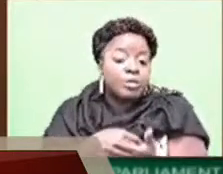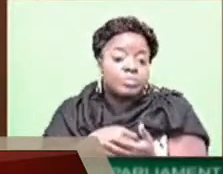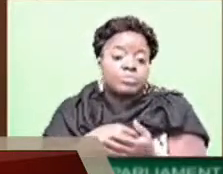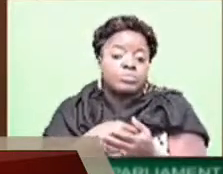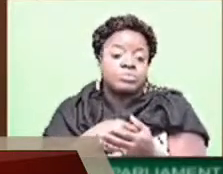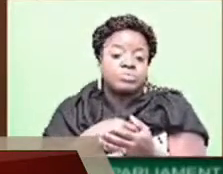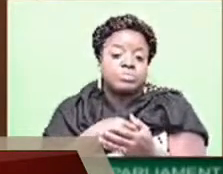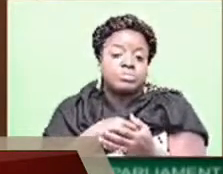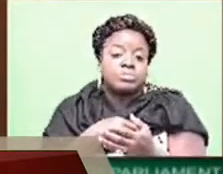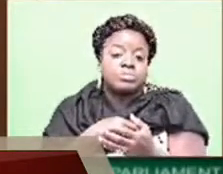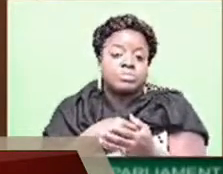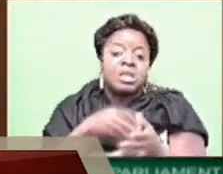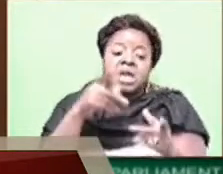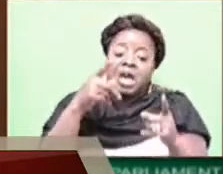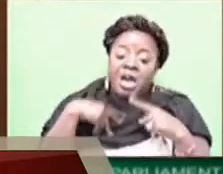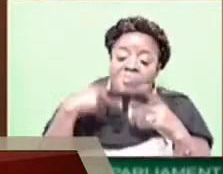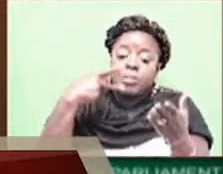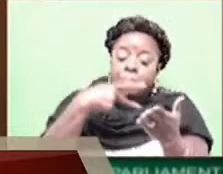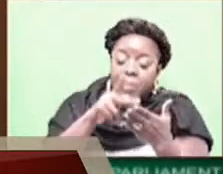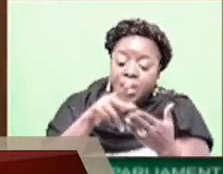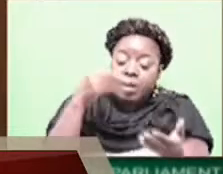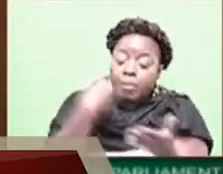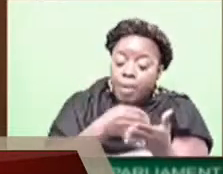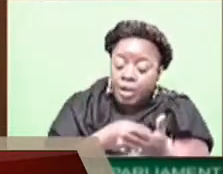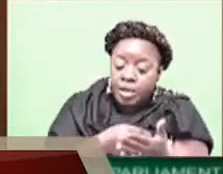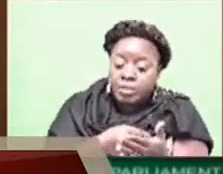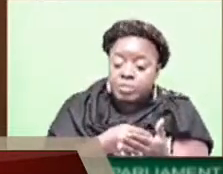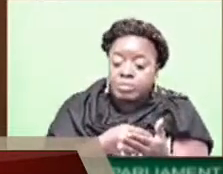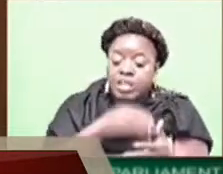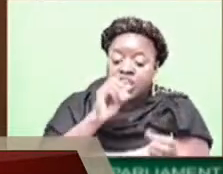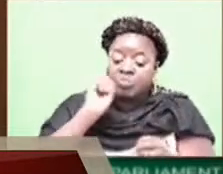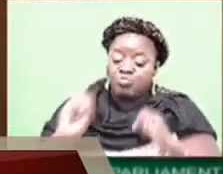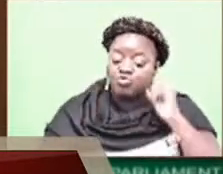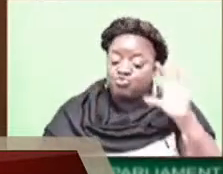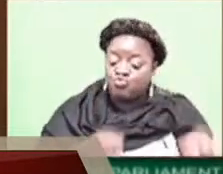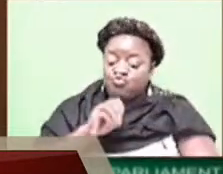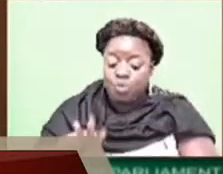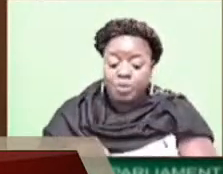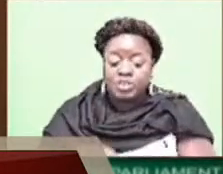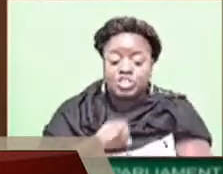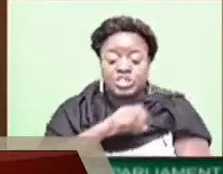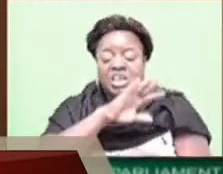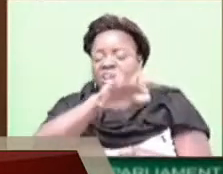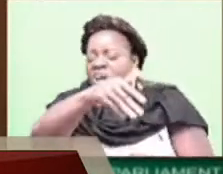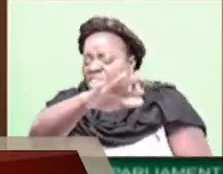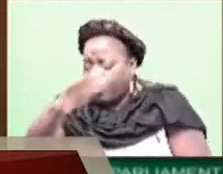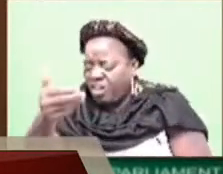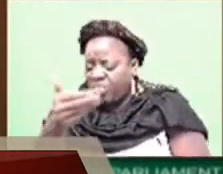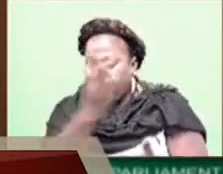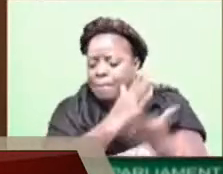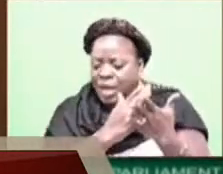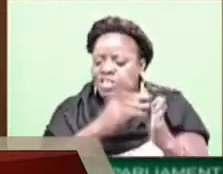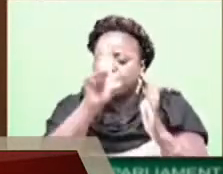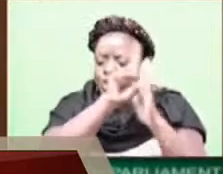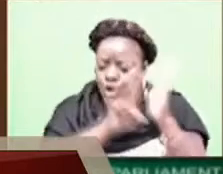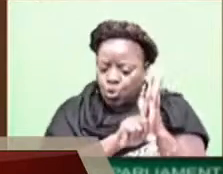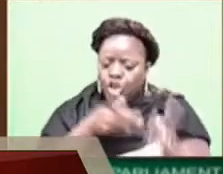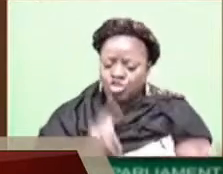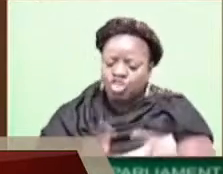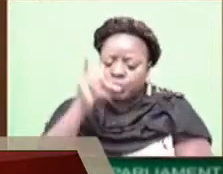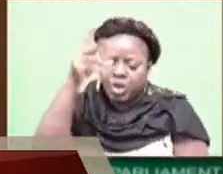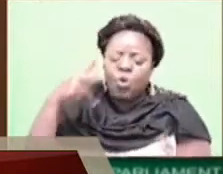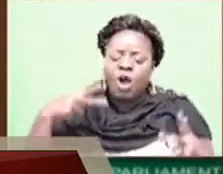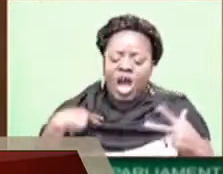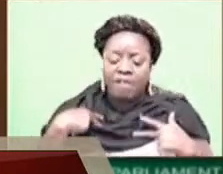the Dangerous Drugs Act, under the Litter Act, and other pieces of law. We certainly have them in full operation. The one that is most robust and